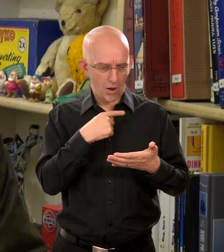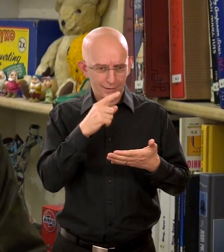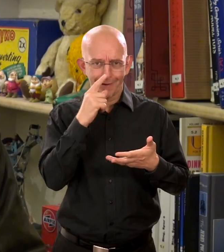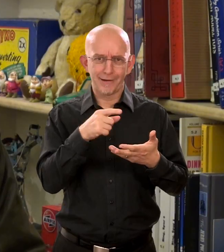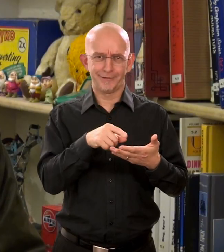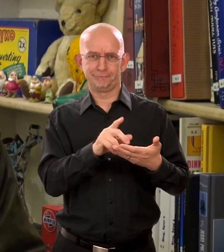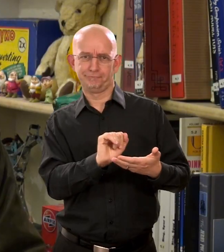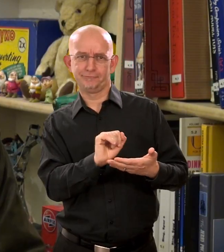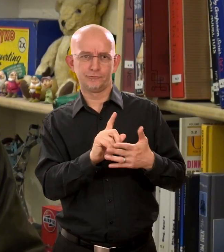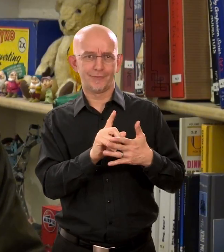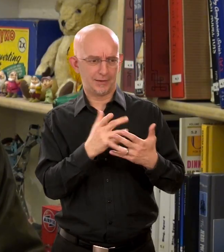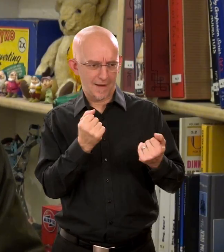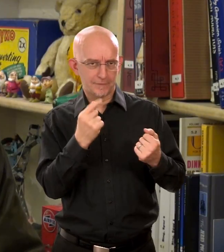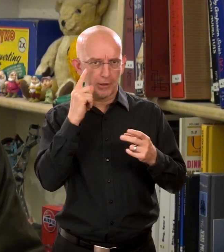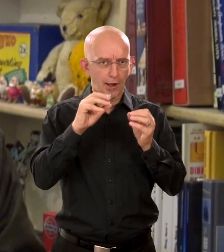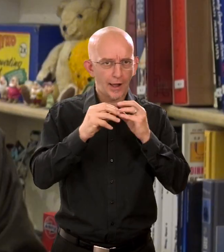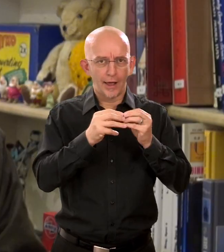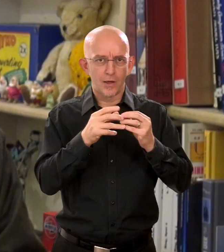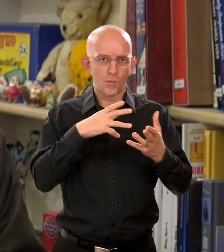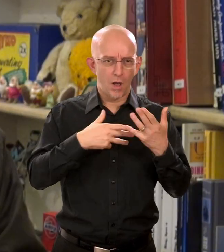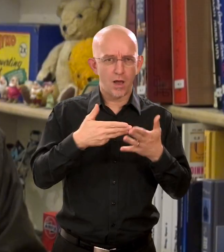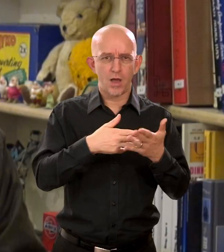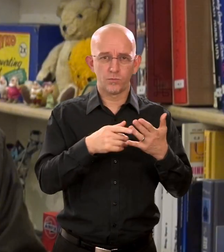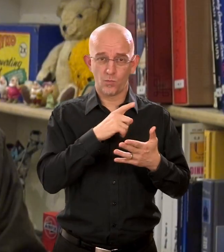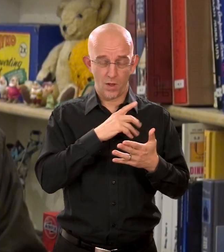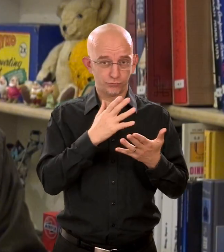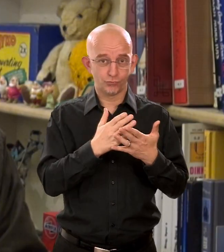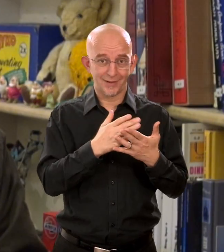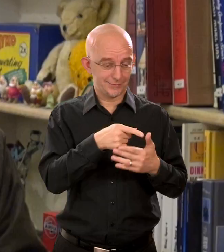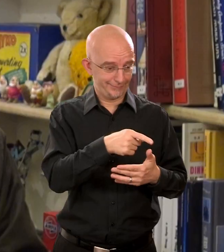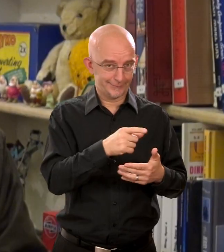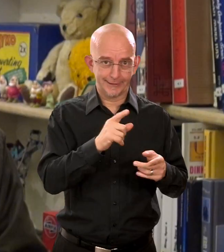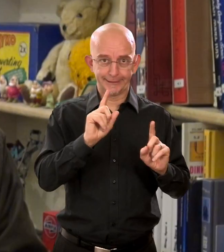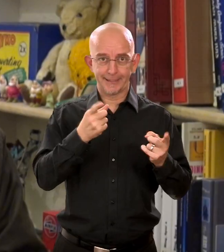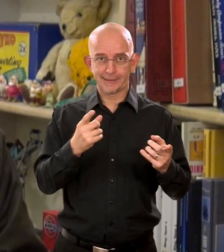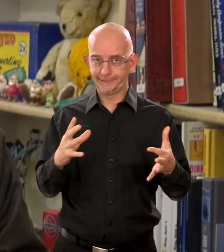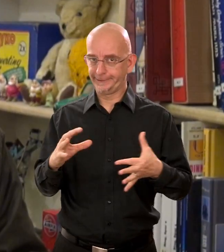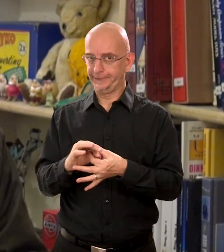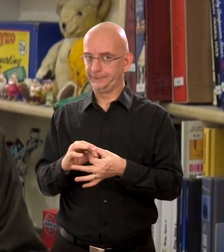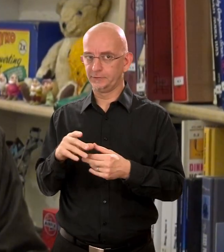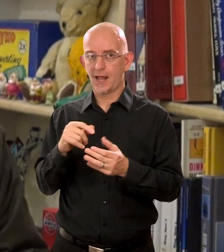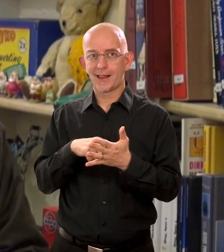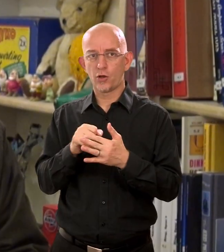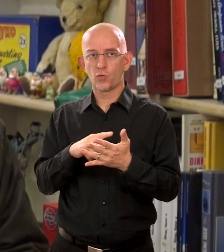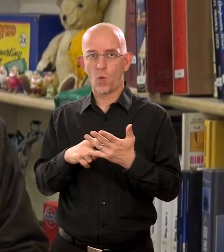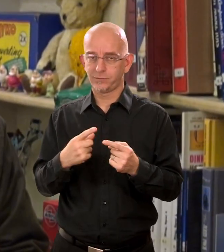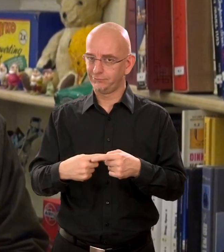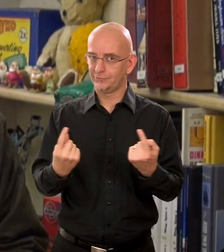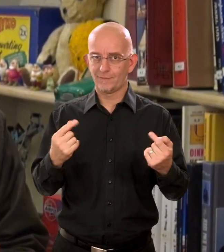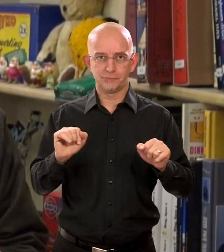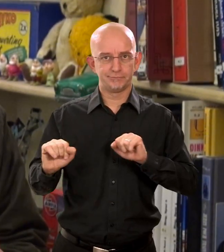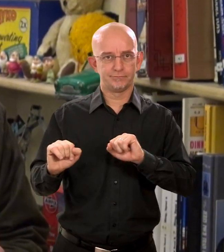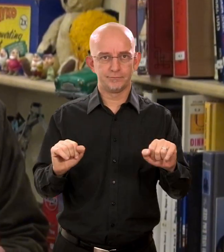are completely incompatible with Lego. These were very much, they had 2 discs at the top, but